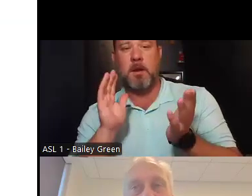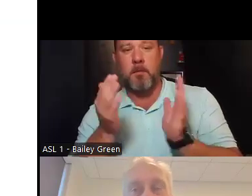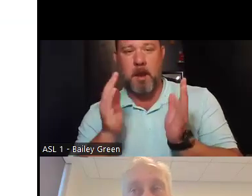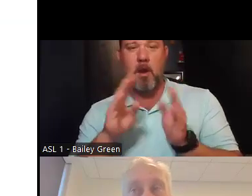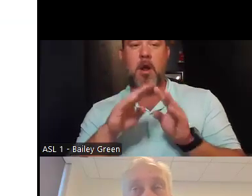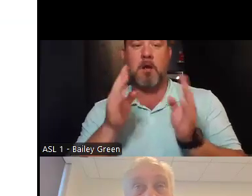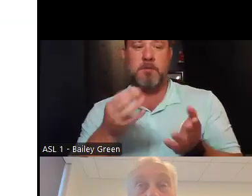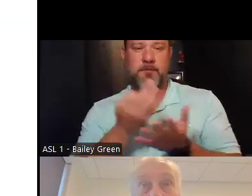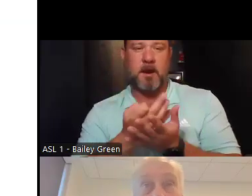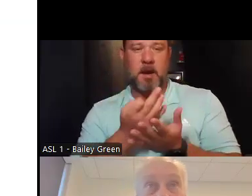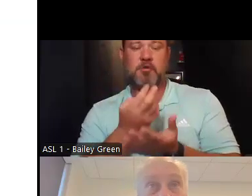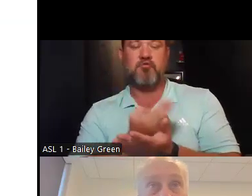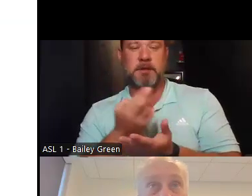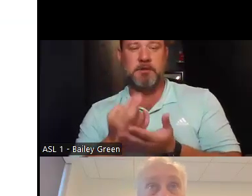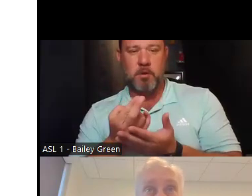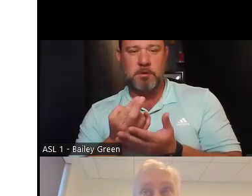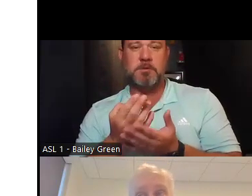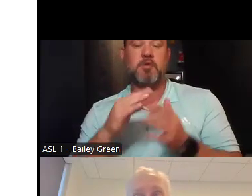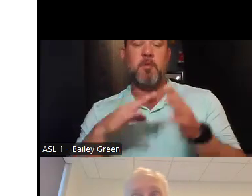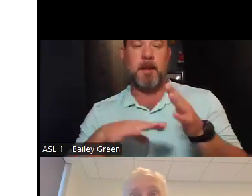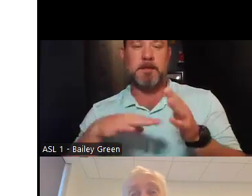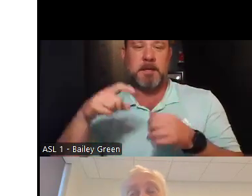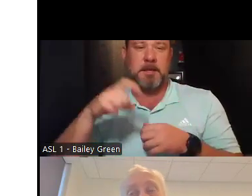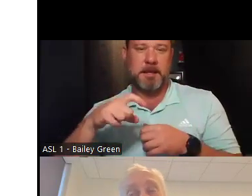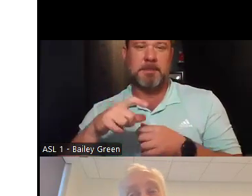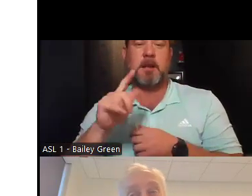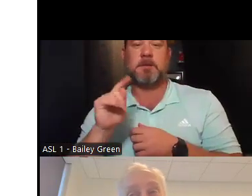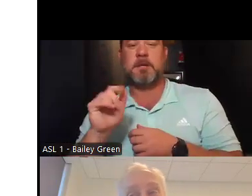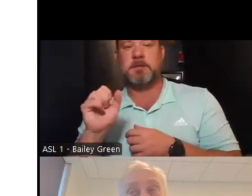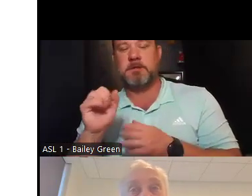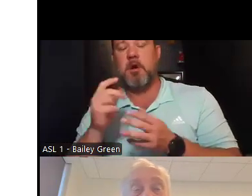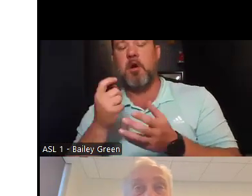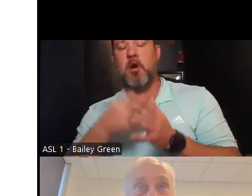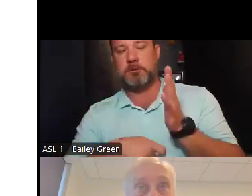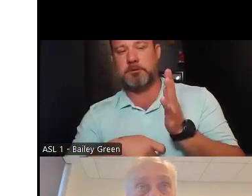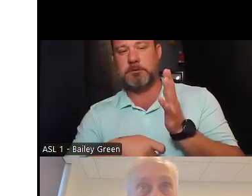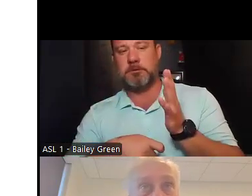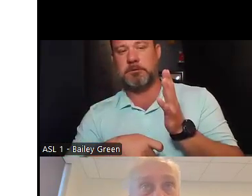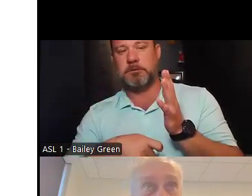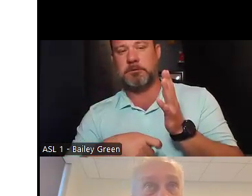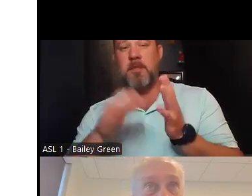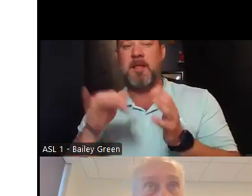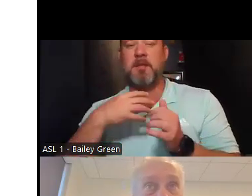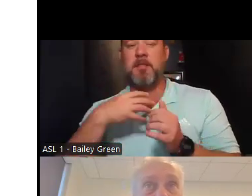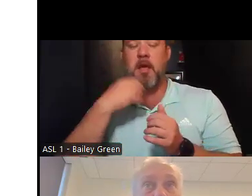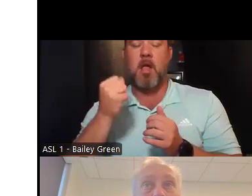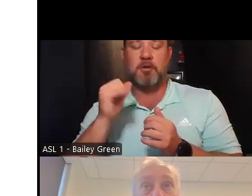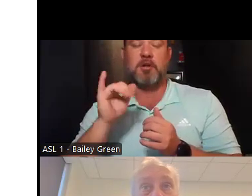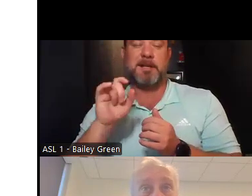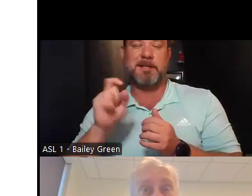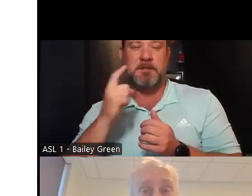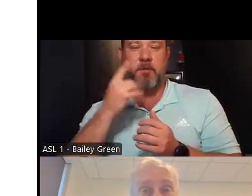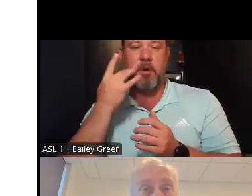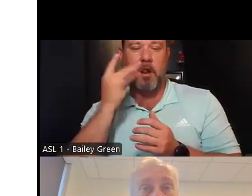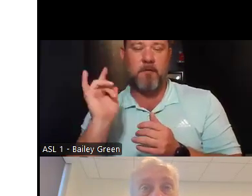household financial resources to basic needs and LTSS costs. And those basic needs come from the Elder Index for California,